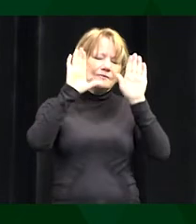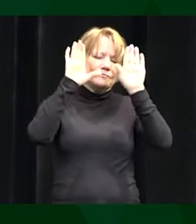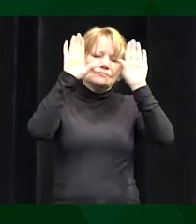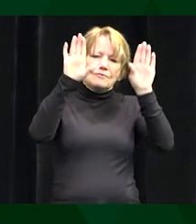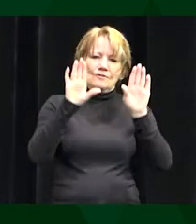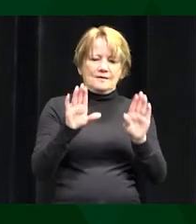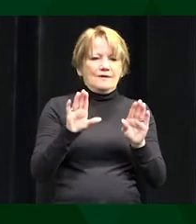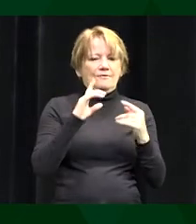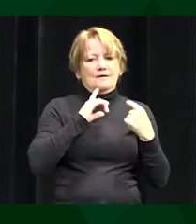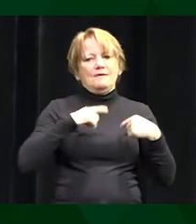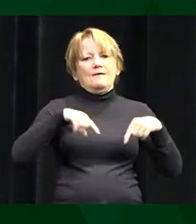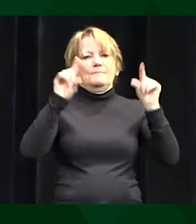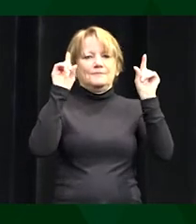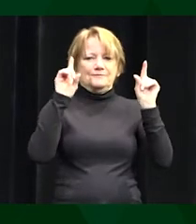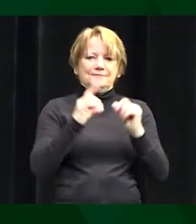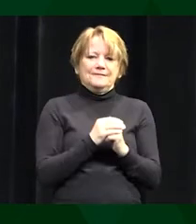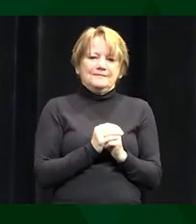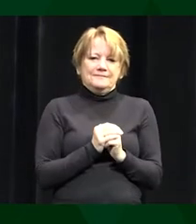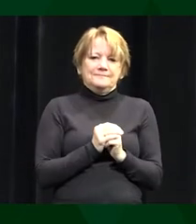their extraordinary